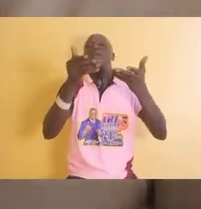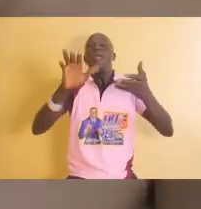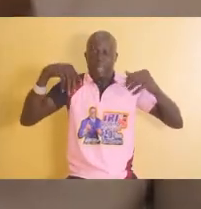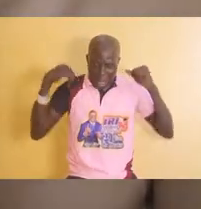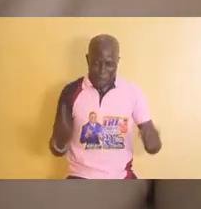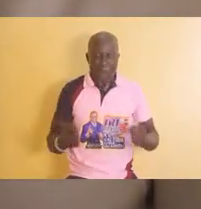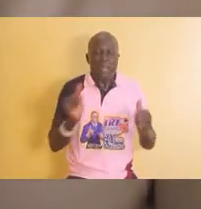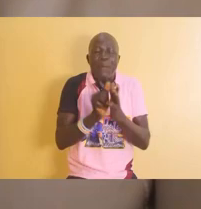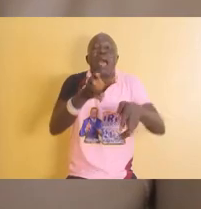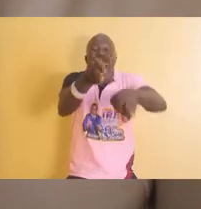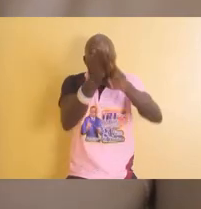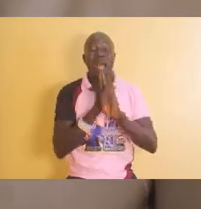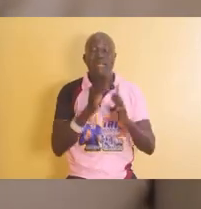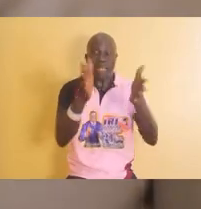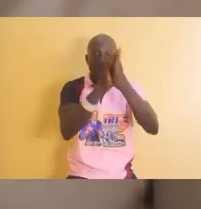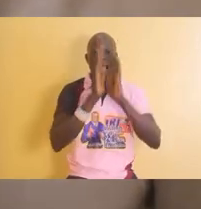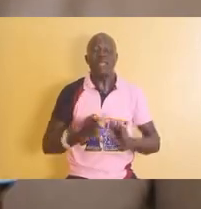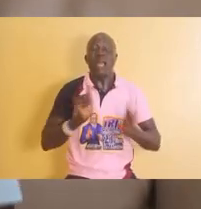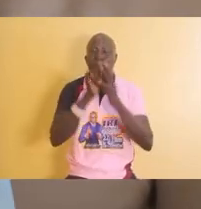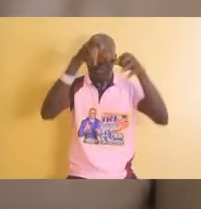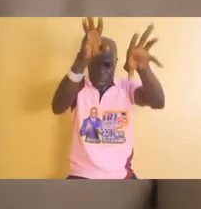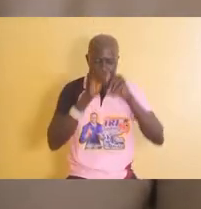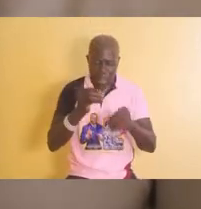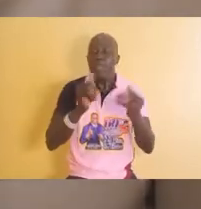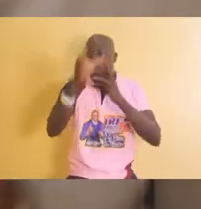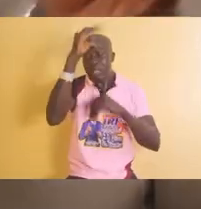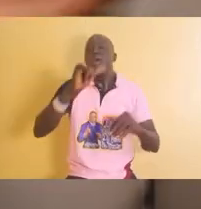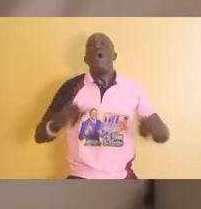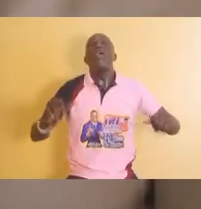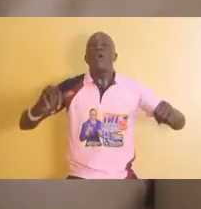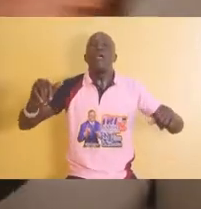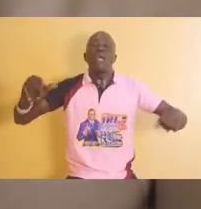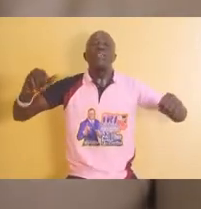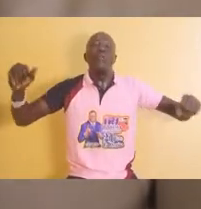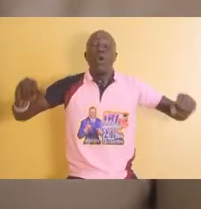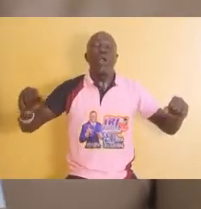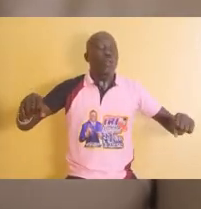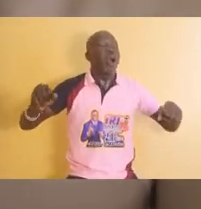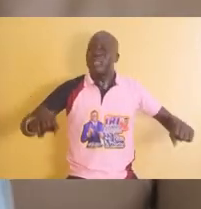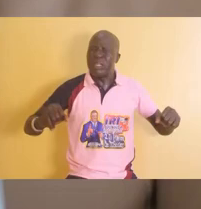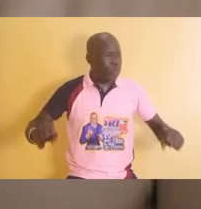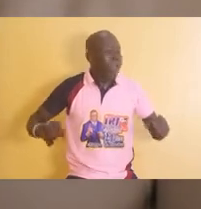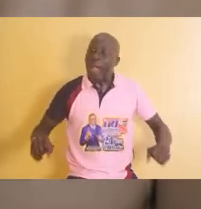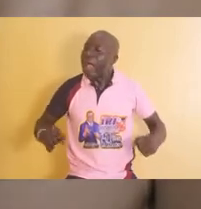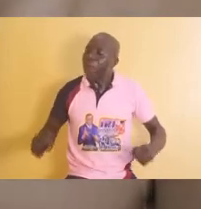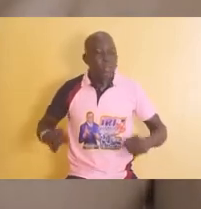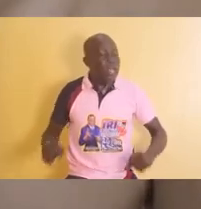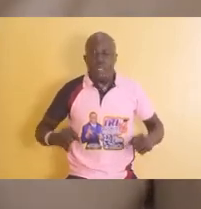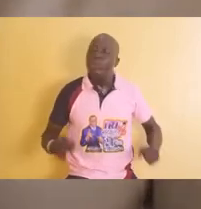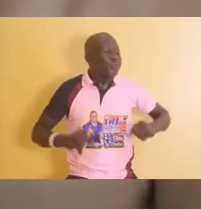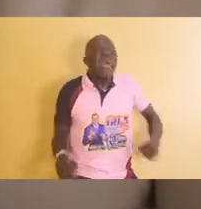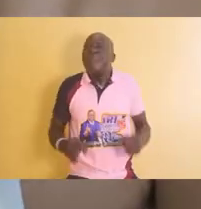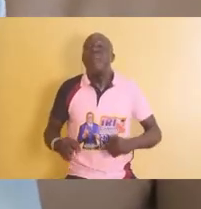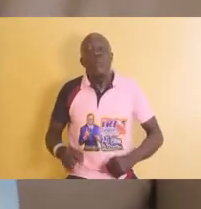The power to ask and receive. Oh, God, let it come. Oh yeah, oh my yes, oh my yes, oh my